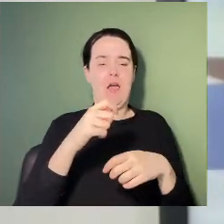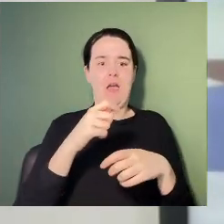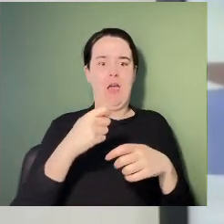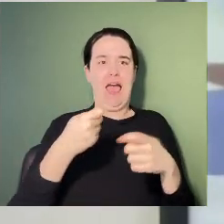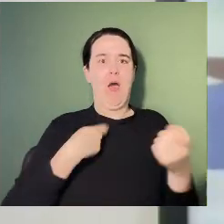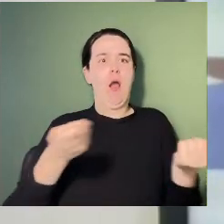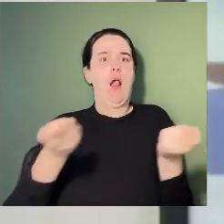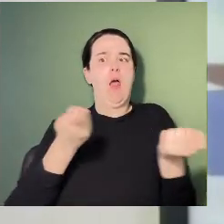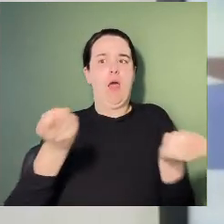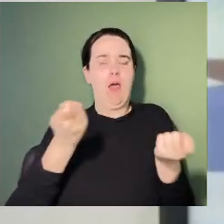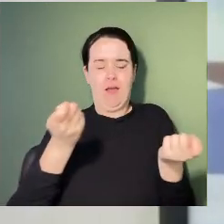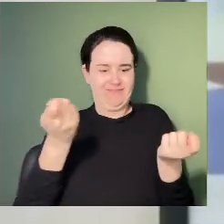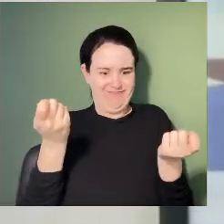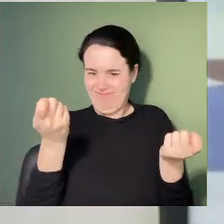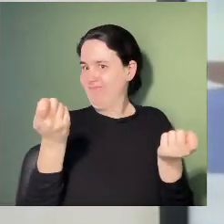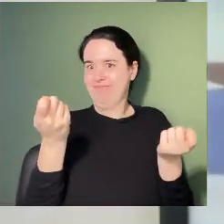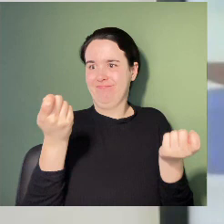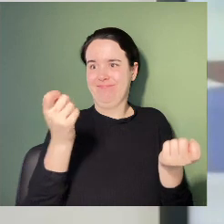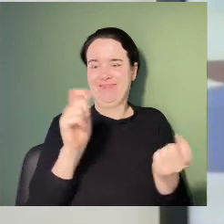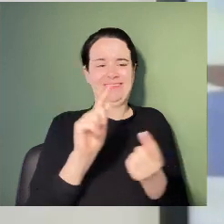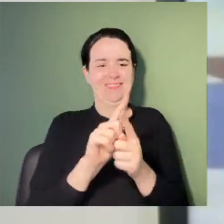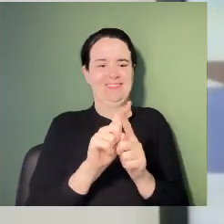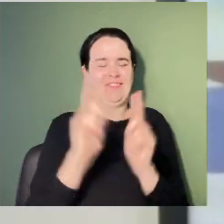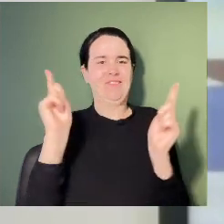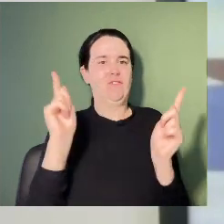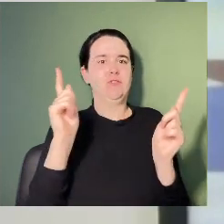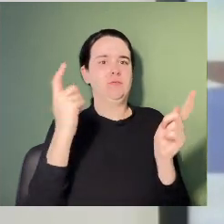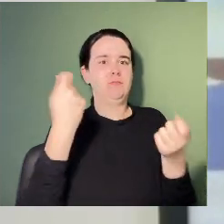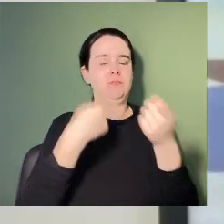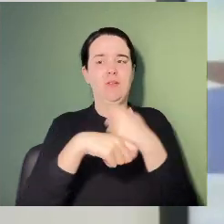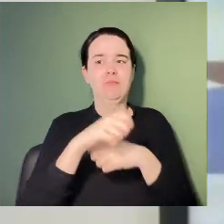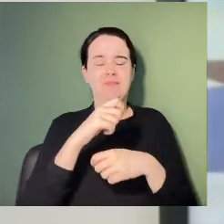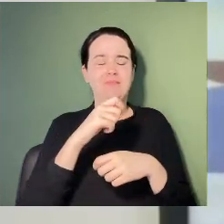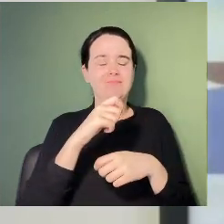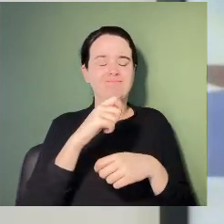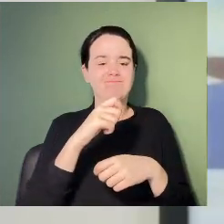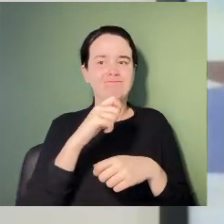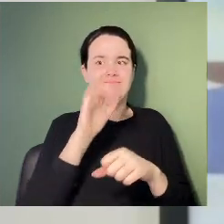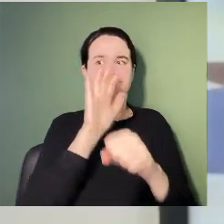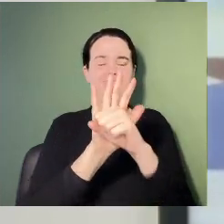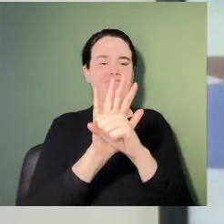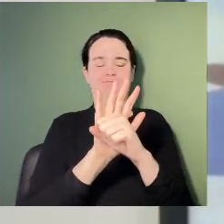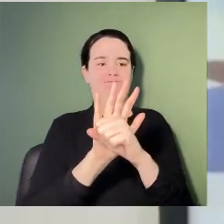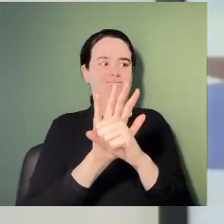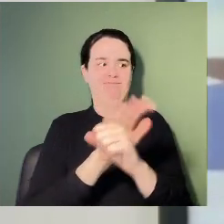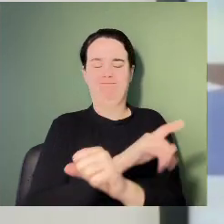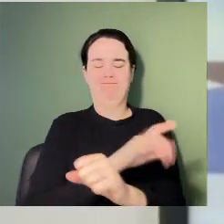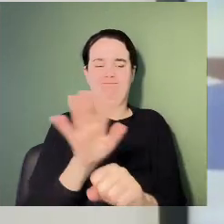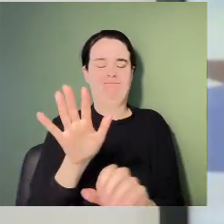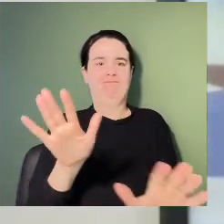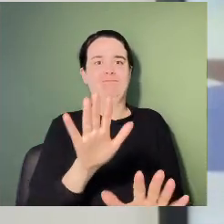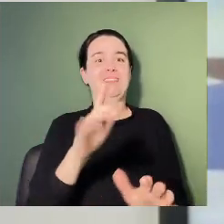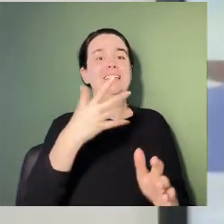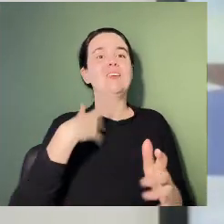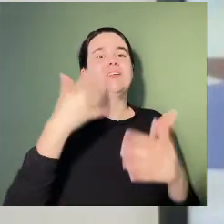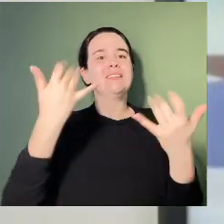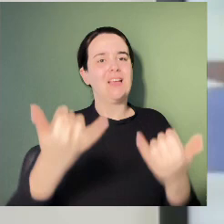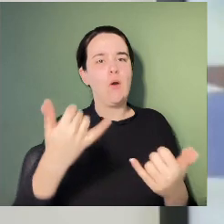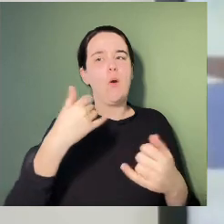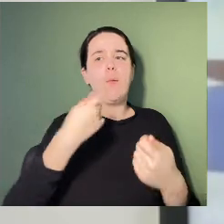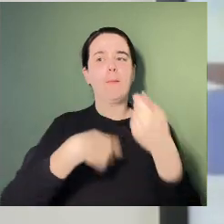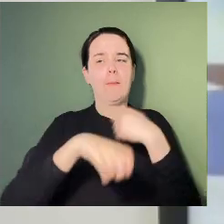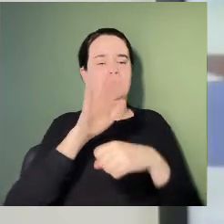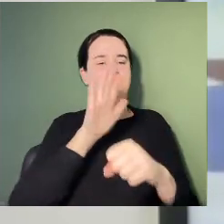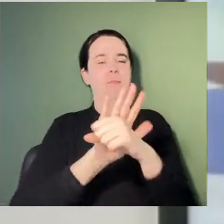democracy. So as a number one, as a kind of a stop against that happening and to provide